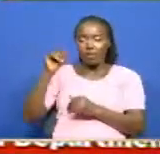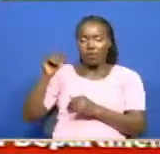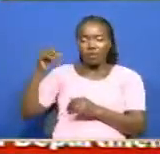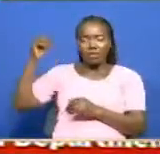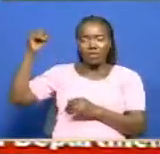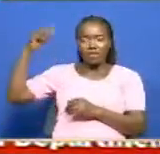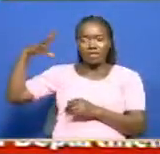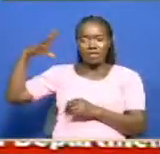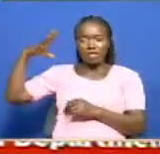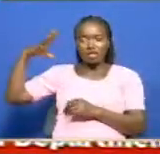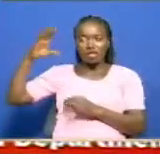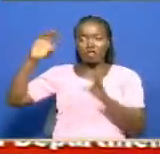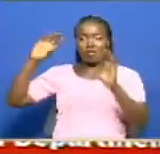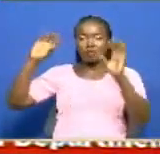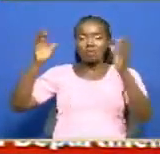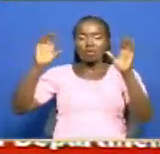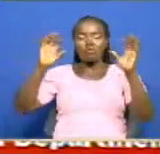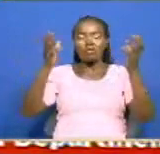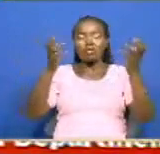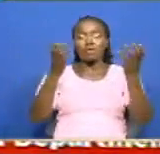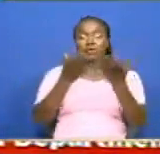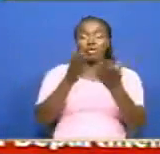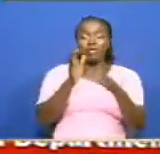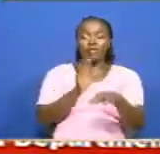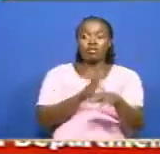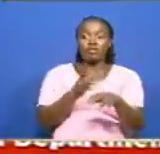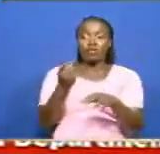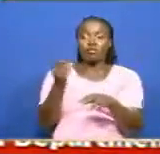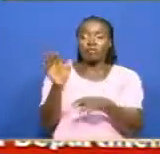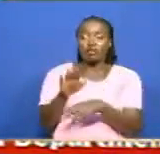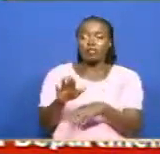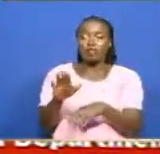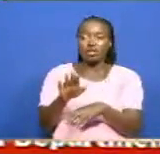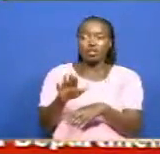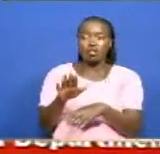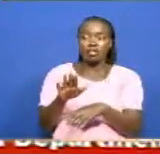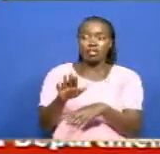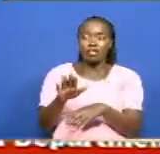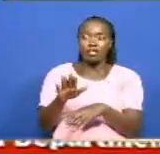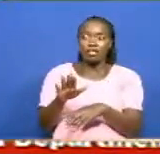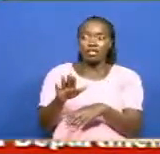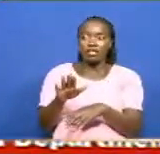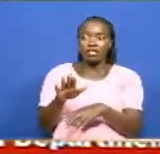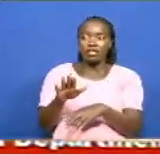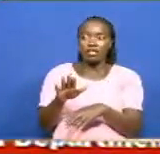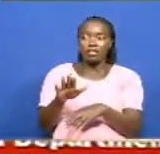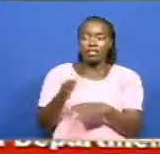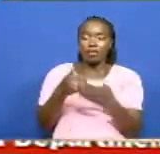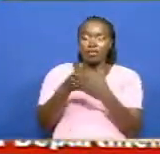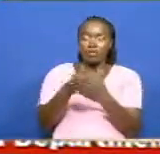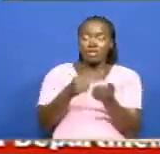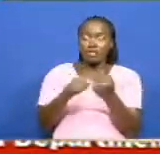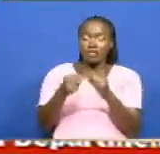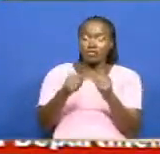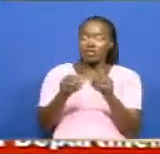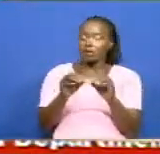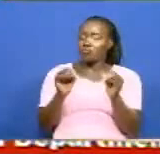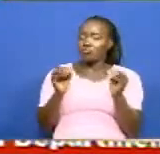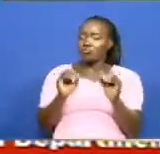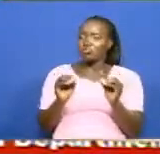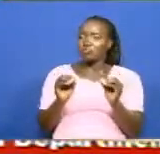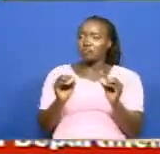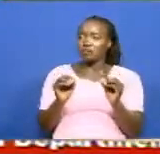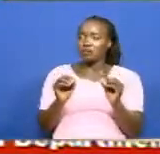intervals, and this cloudiness here will only affect a few areas, and that does not mean that there will be any wet activity in